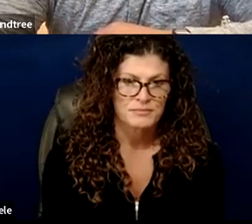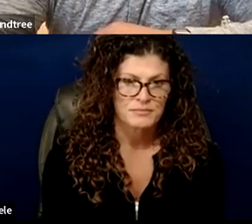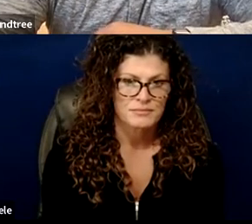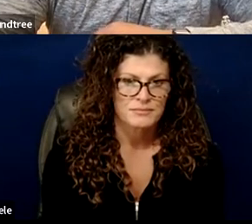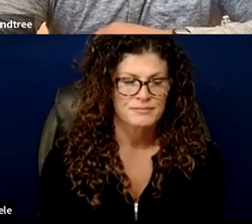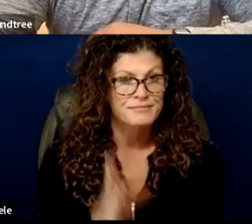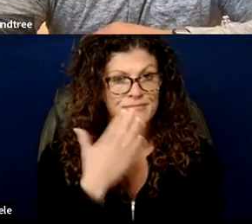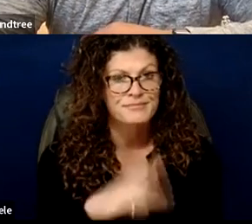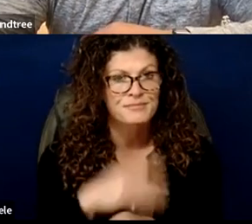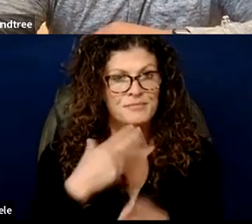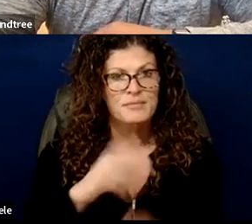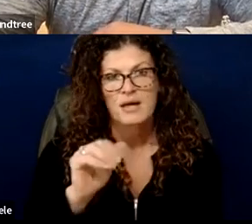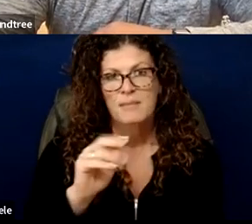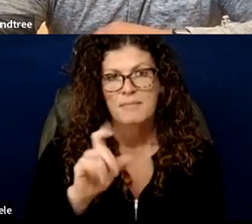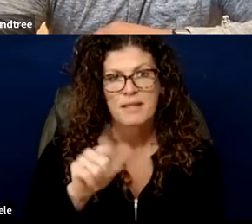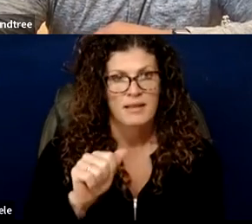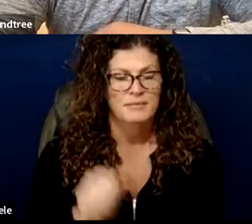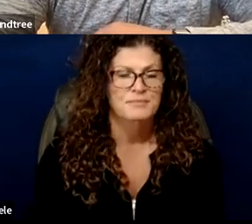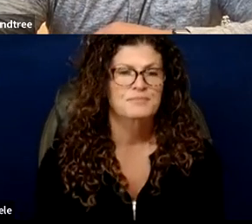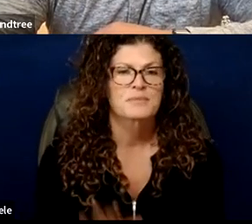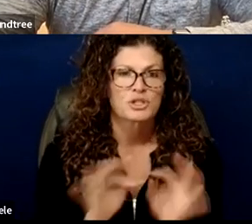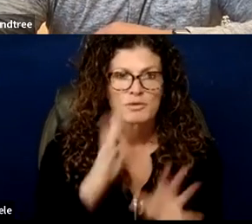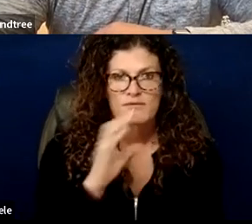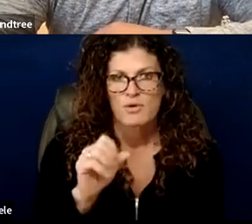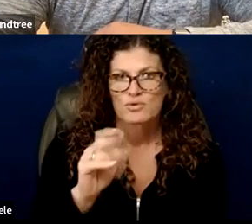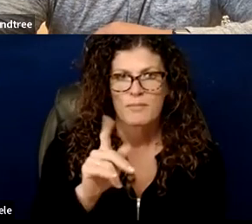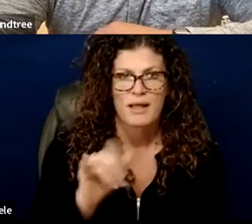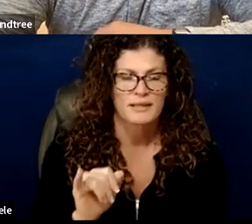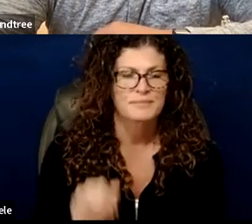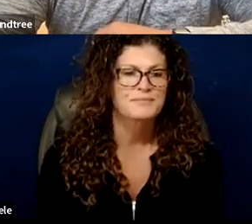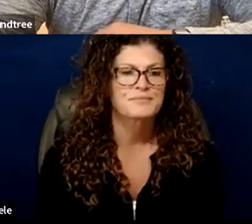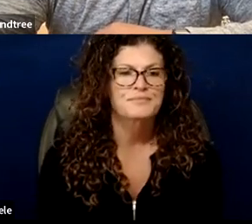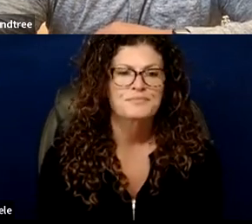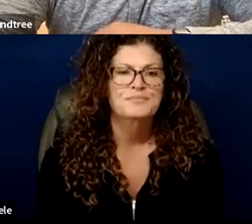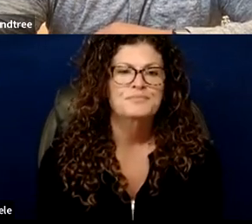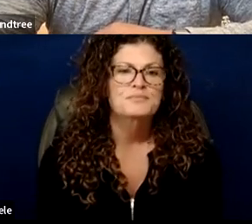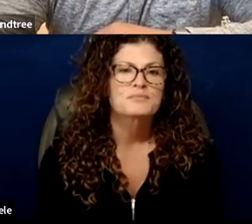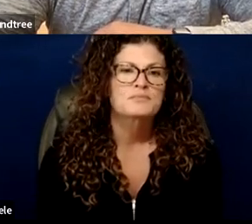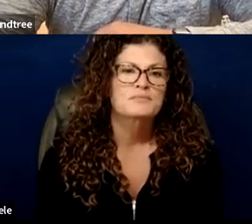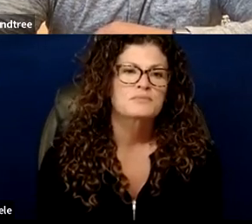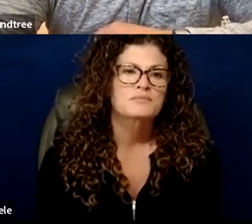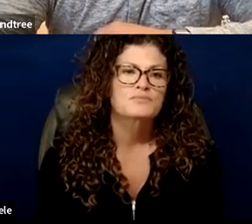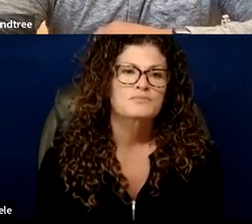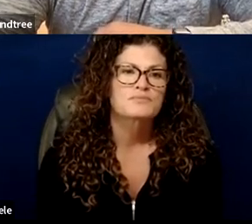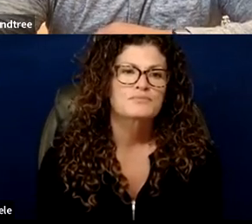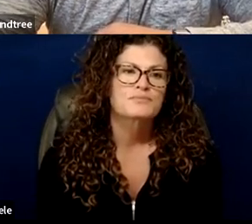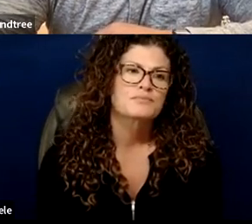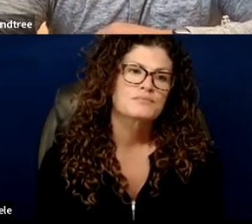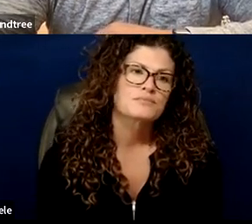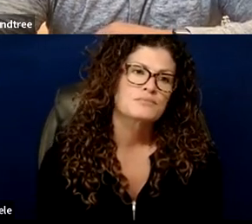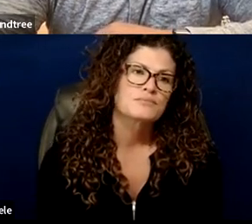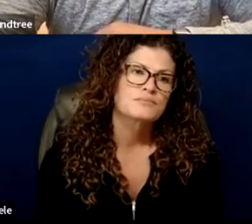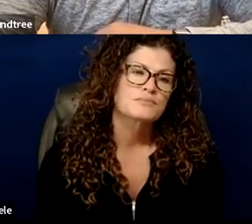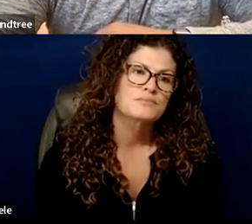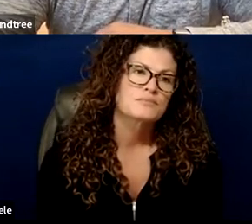Good evening. My name is Camilla. I'm going to be a Somali interpreter. Magacayga waa Camilla ku soo dhawaada caawa shirkeena looga hadlayo gudiga ee mushaaxiinta ee